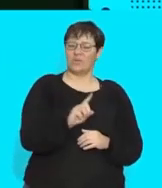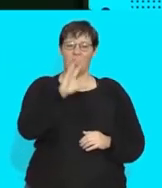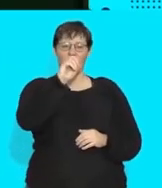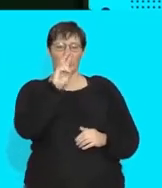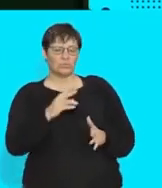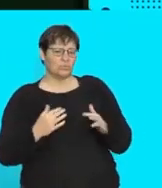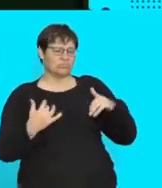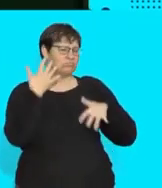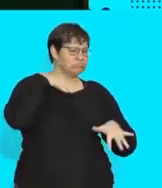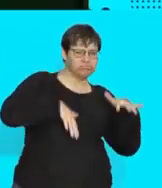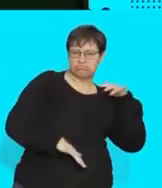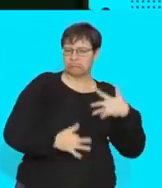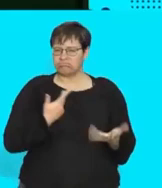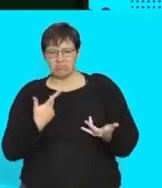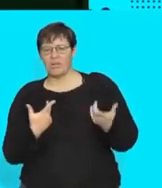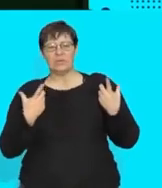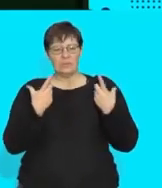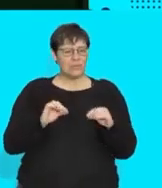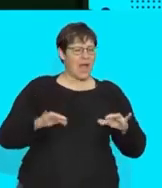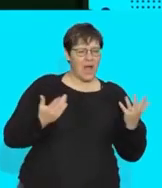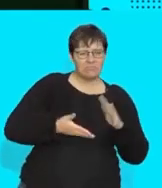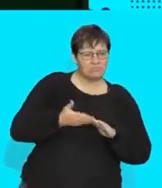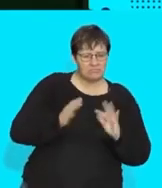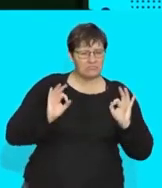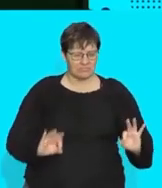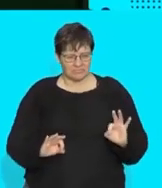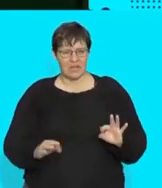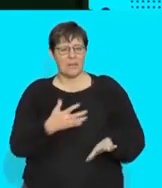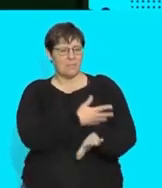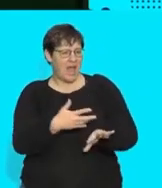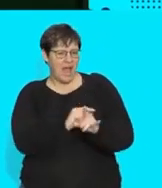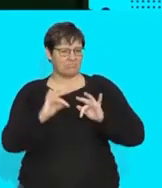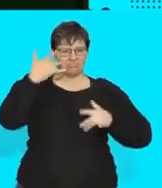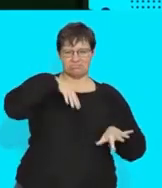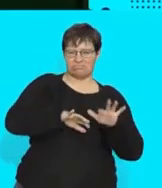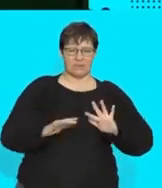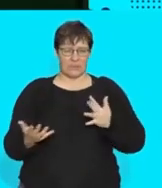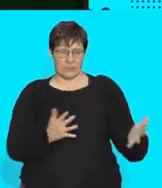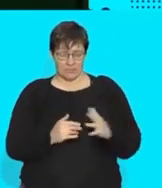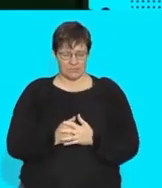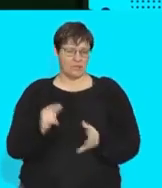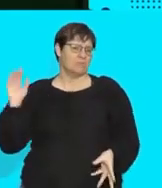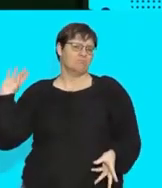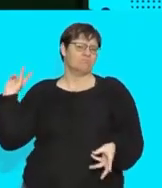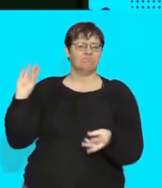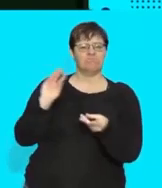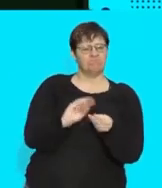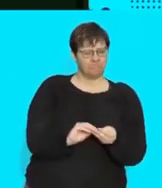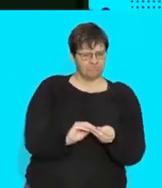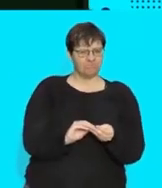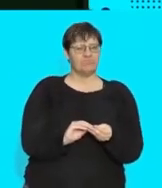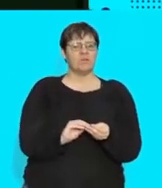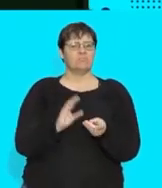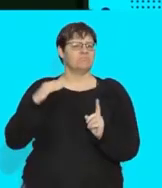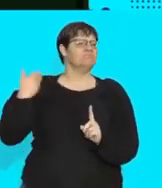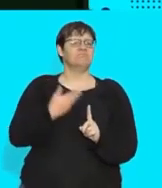get the oxygen going? Get the blood going. All right, just a quick recap. Where have we got what we've done so far? We're looking at